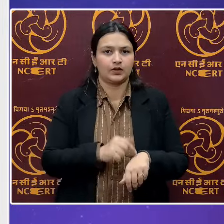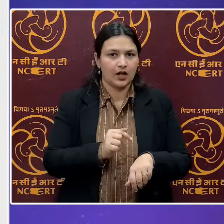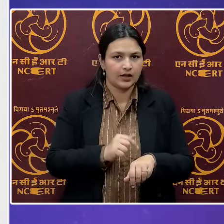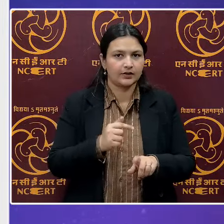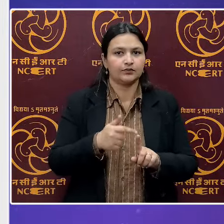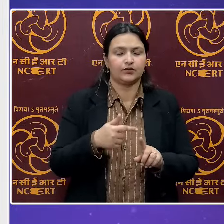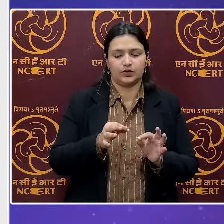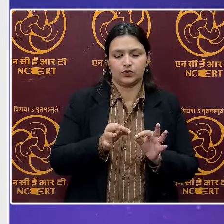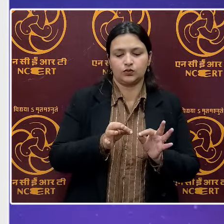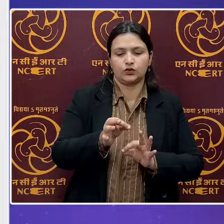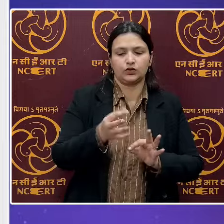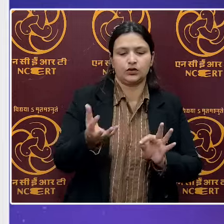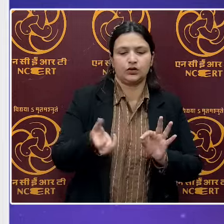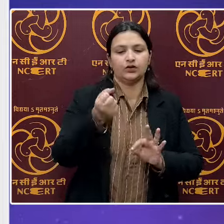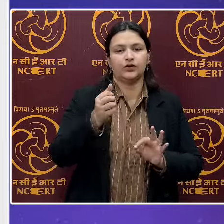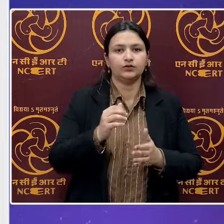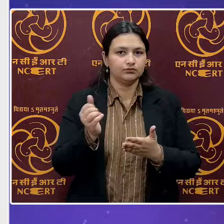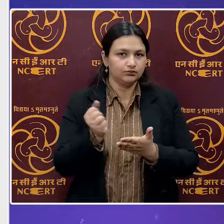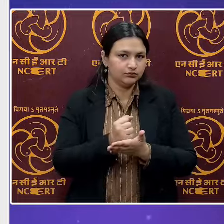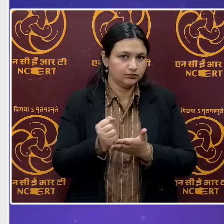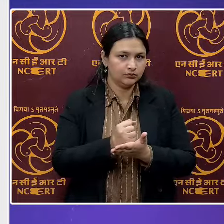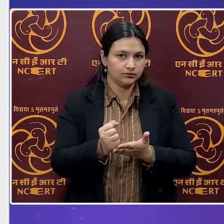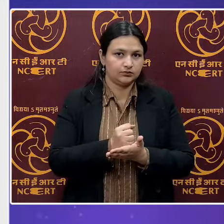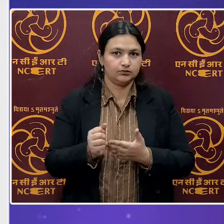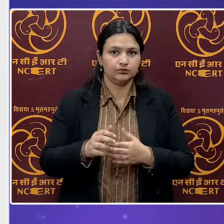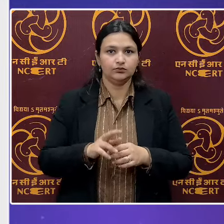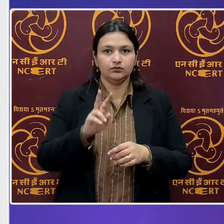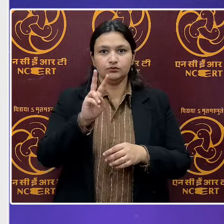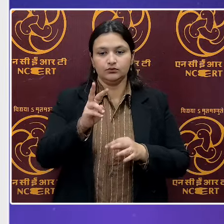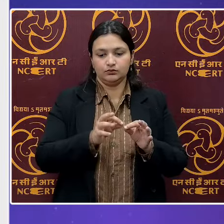position where the velocity of a simple harmonic